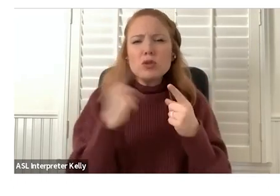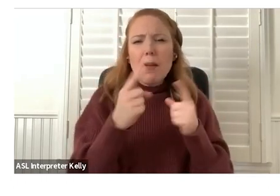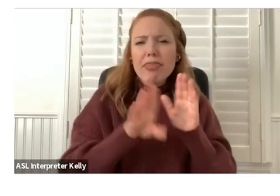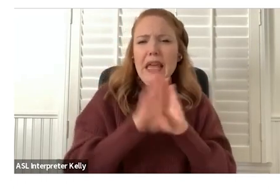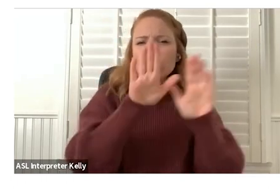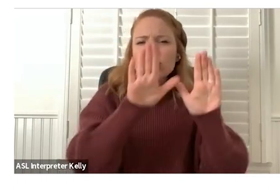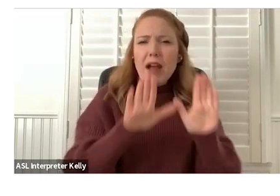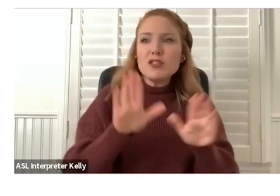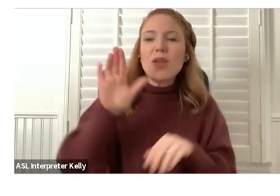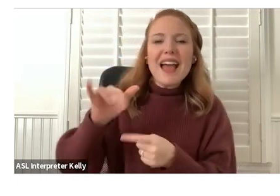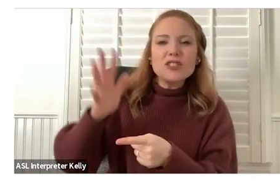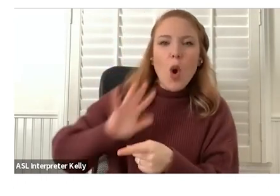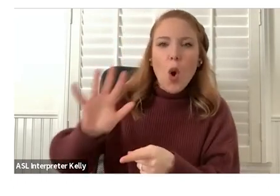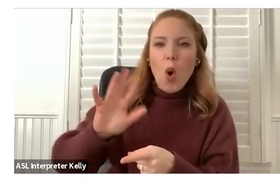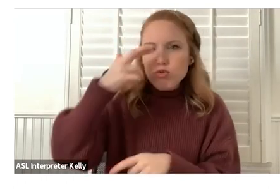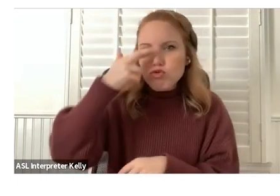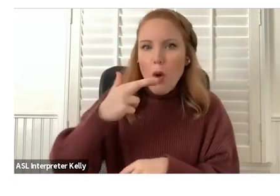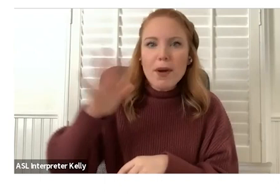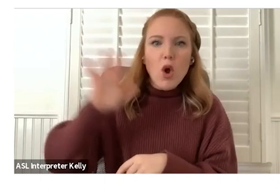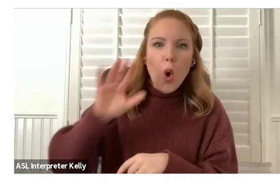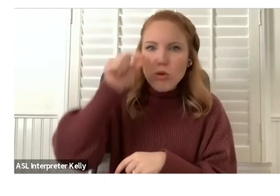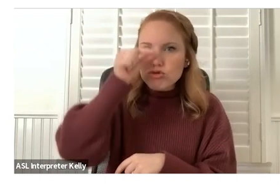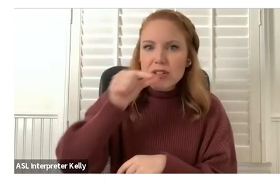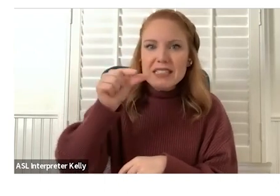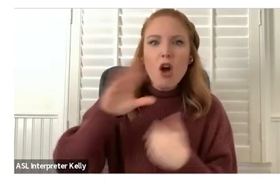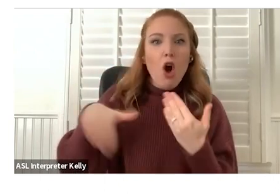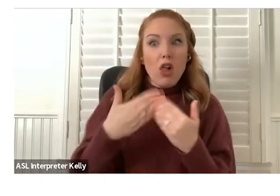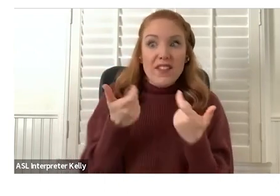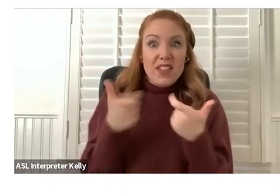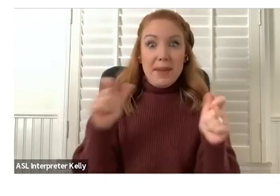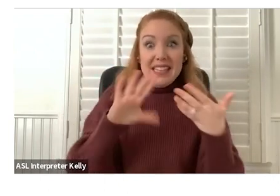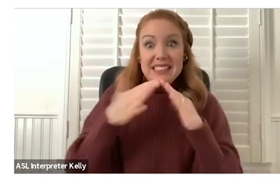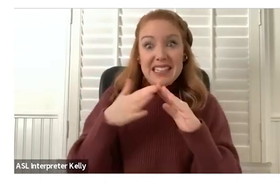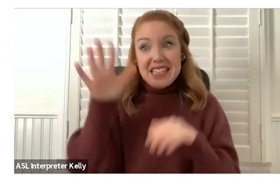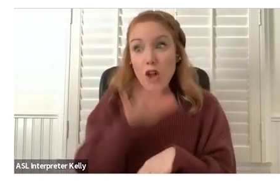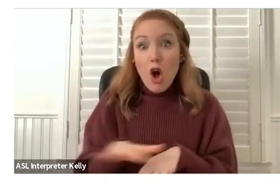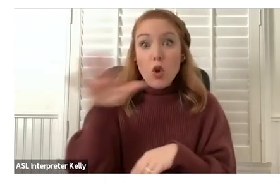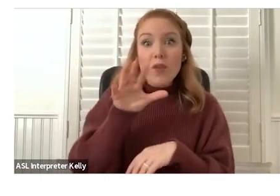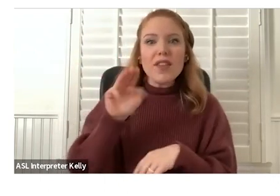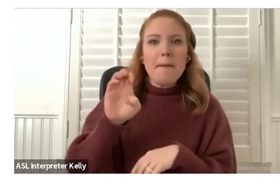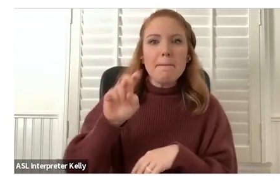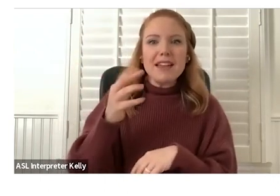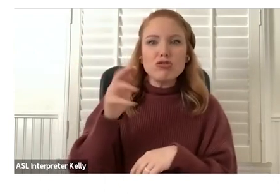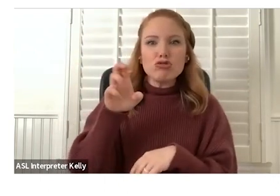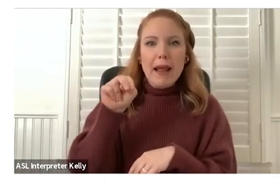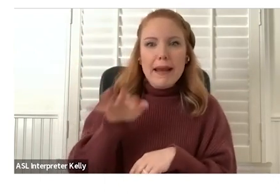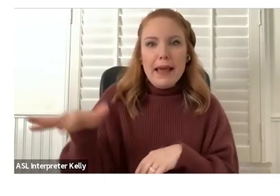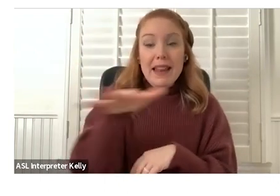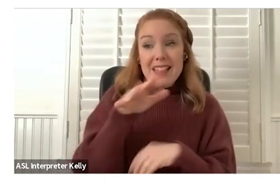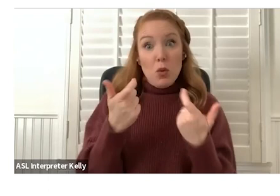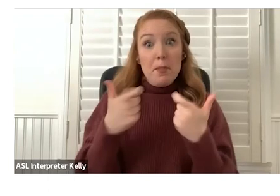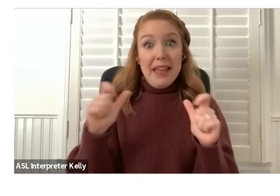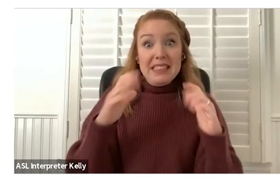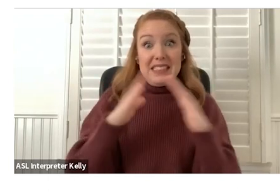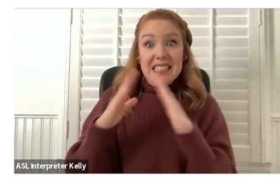with, savages and barbarians that needed to be civilized. And when we think about latent Orientalism, what I want you to think about is cliches.